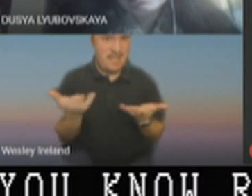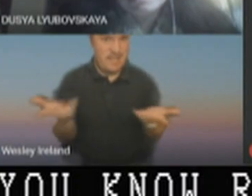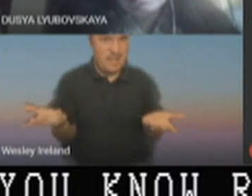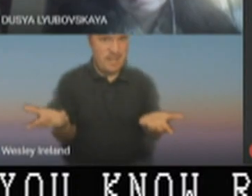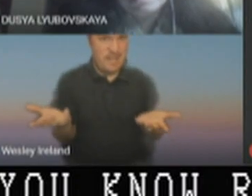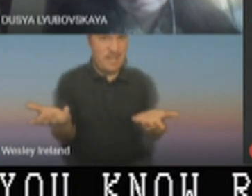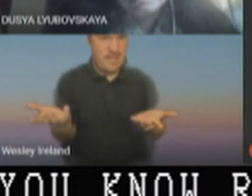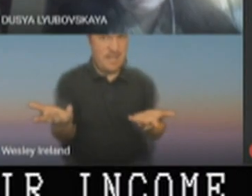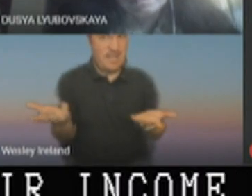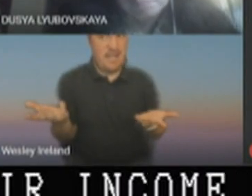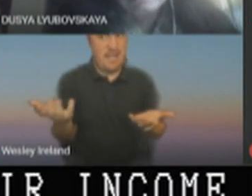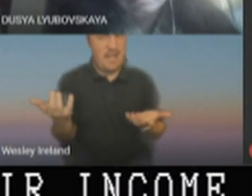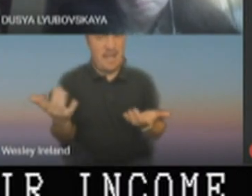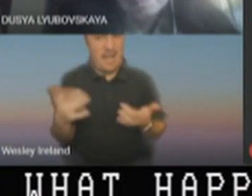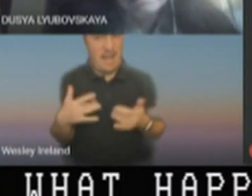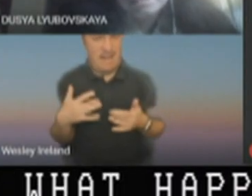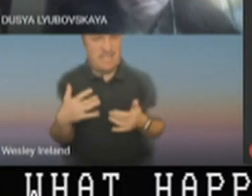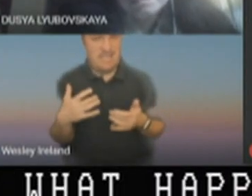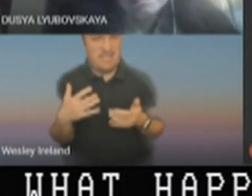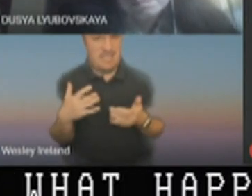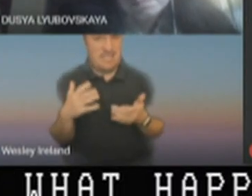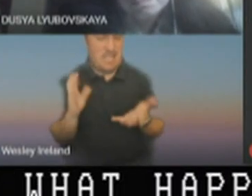people in the middle class?